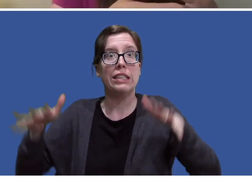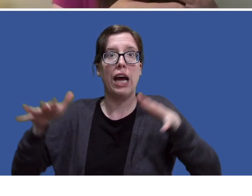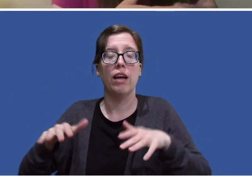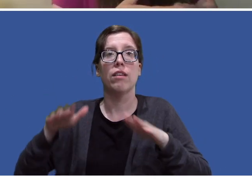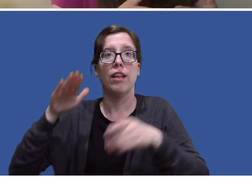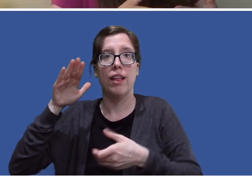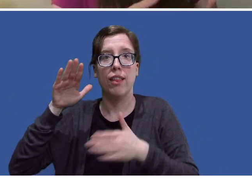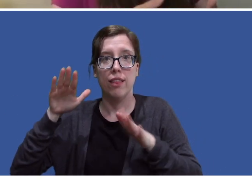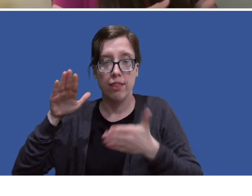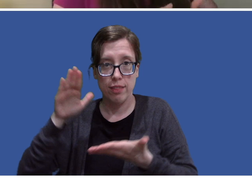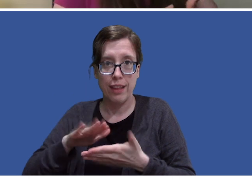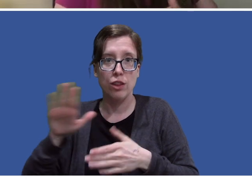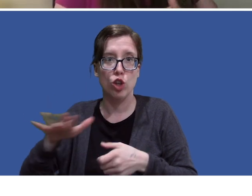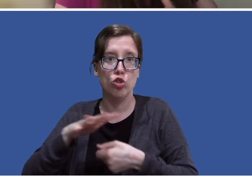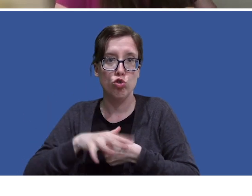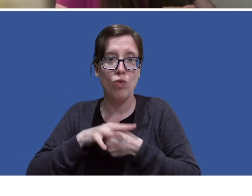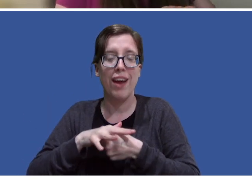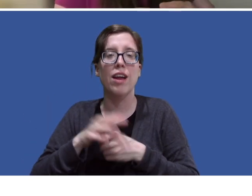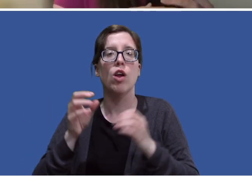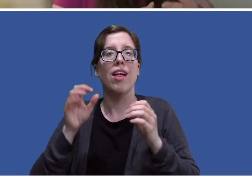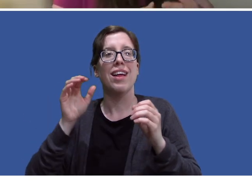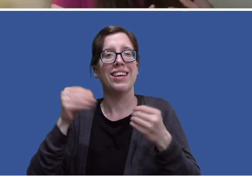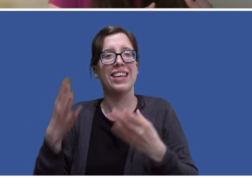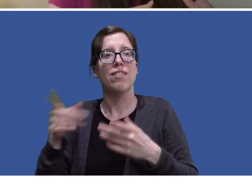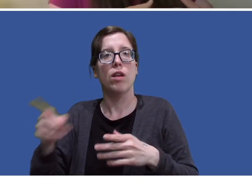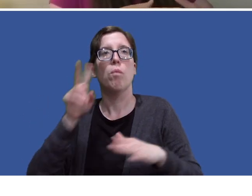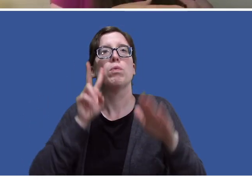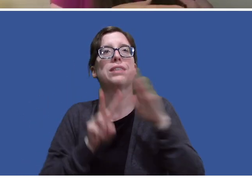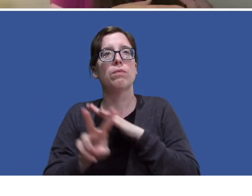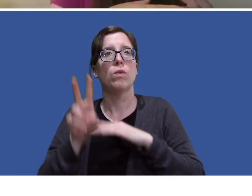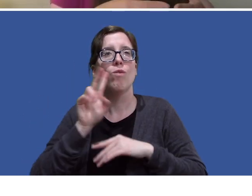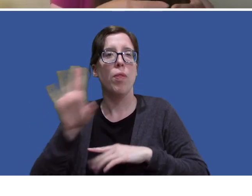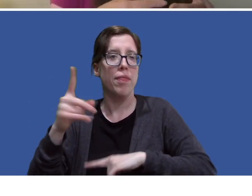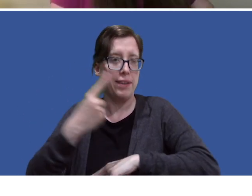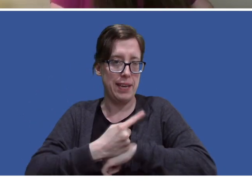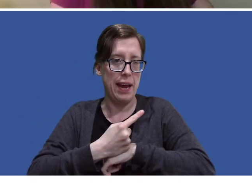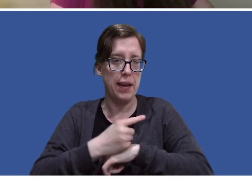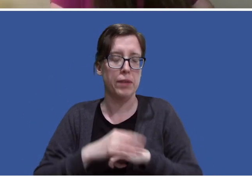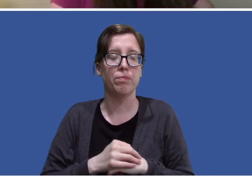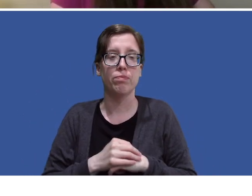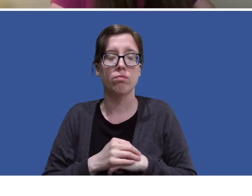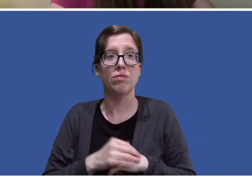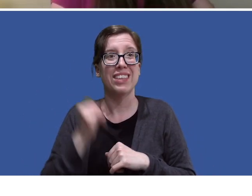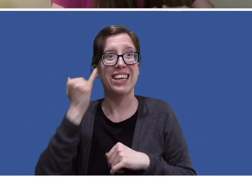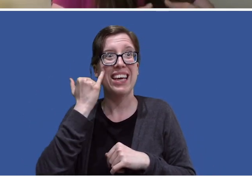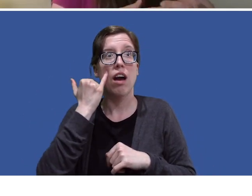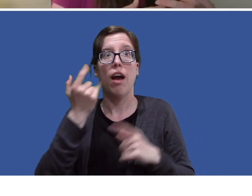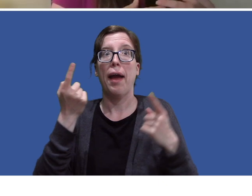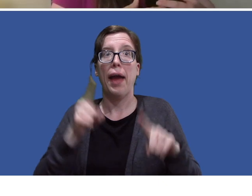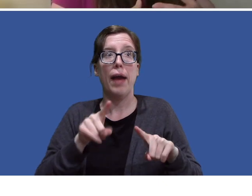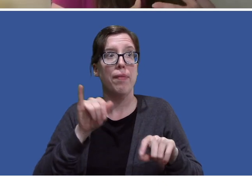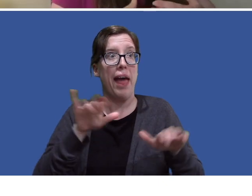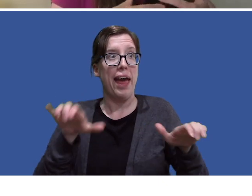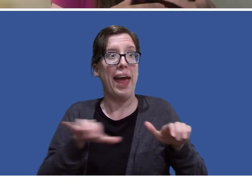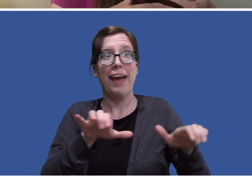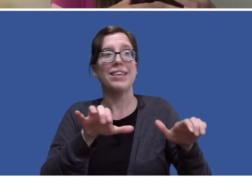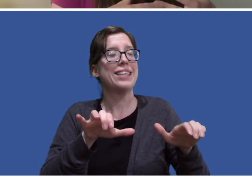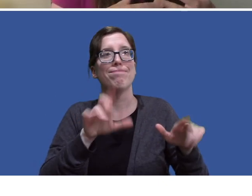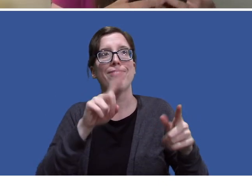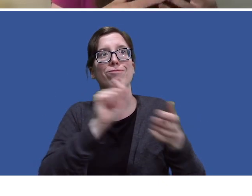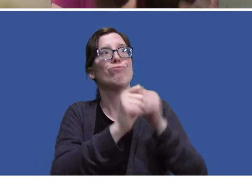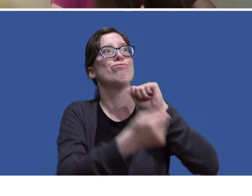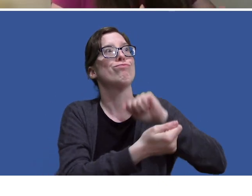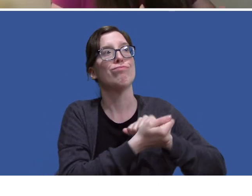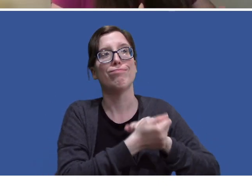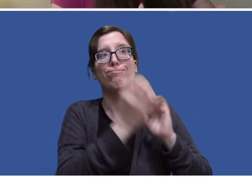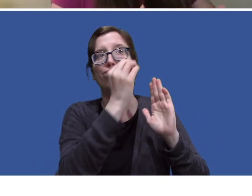And then when an activity has to change, just make sure that you're communicating that with the student.